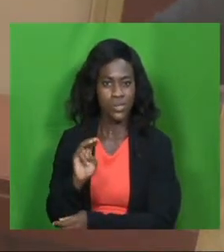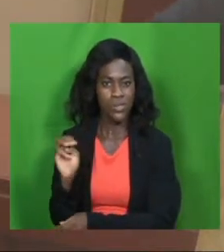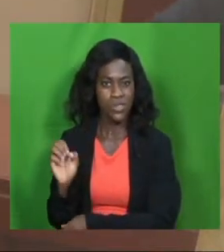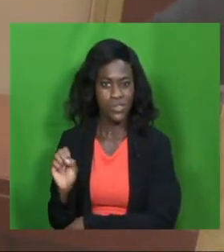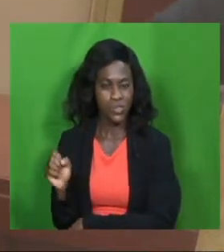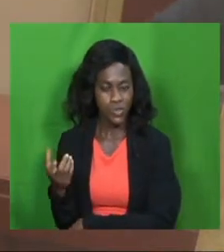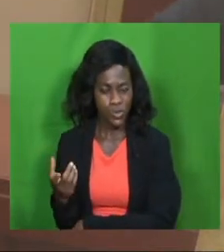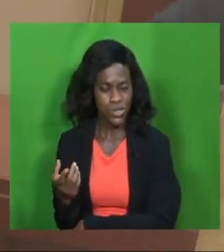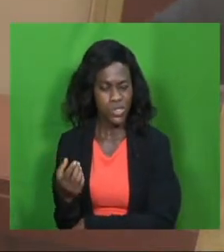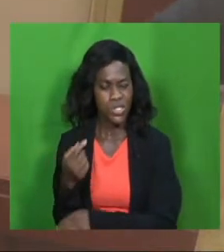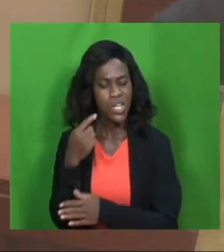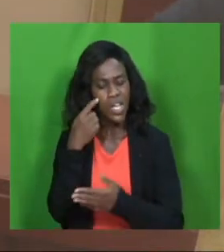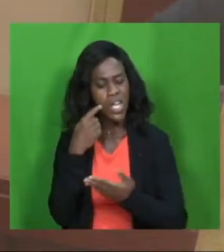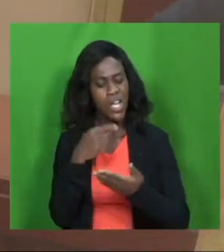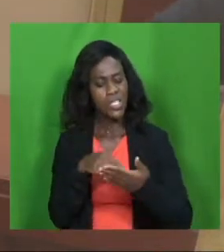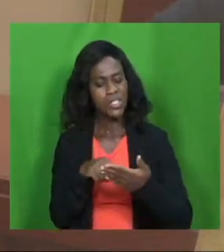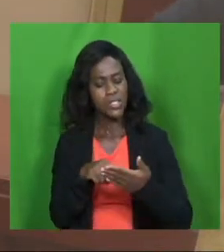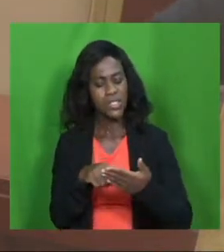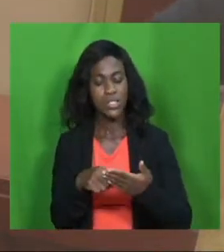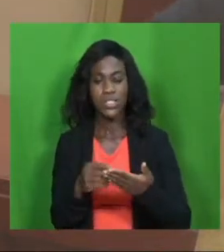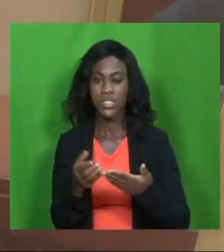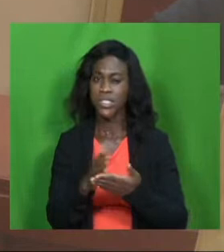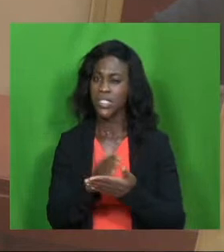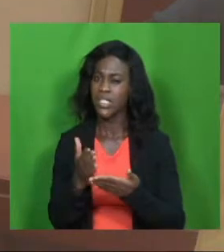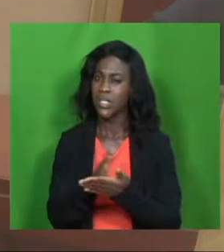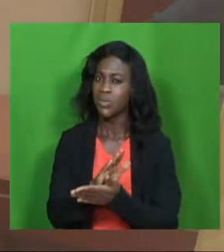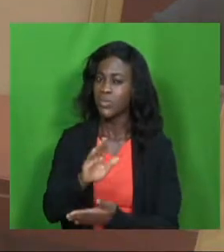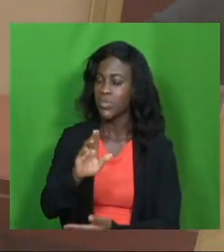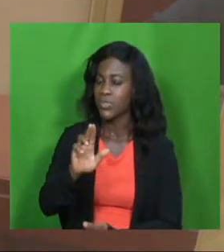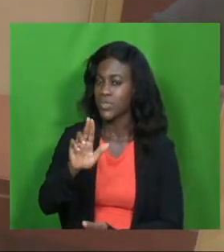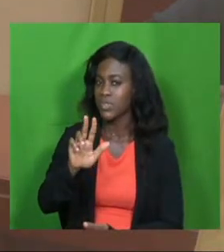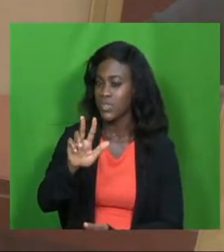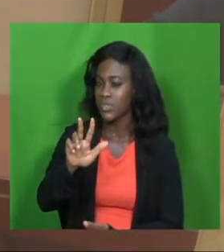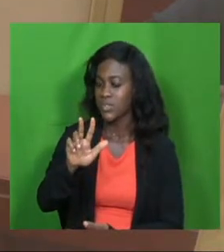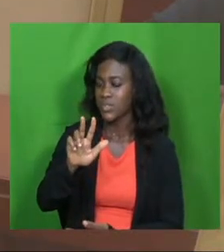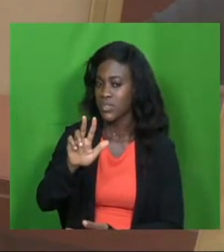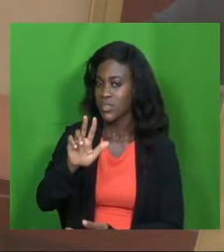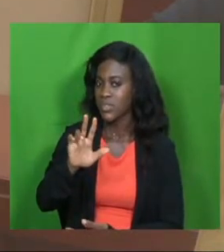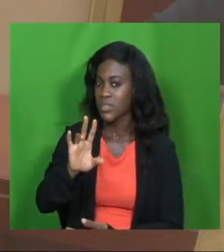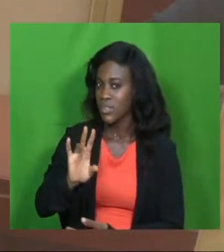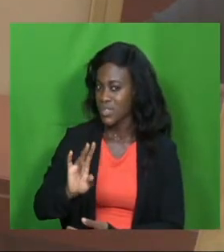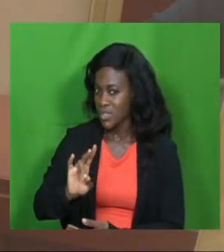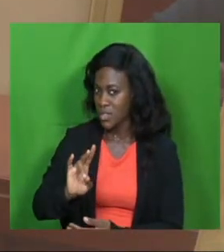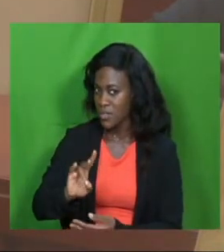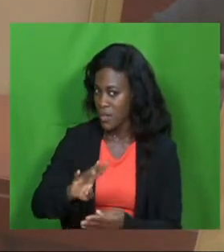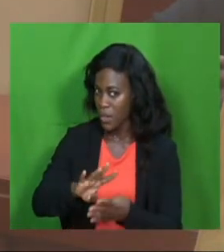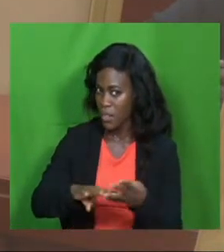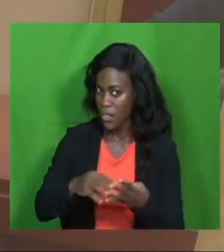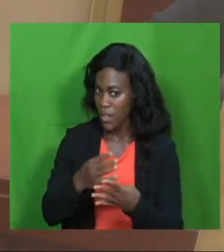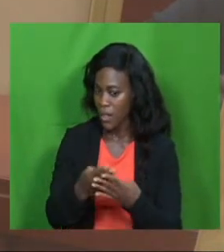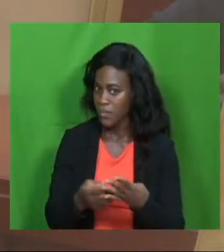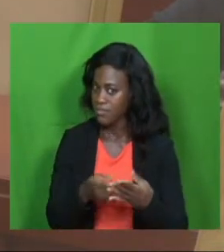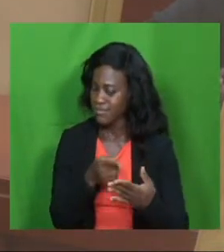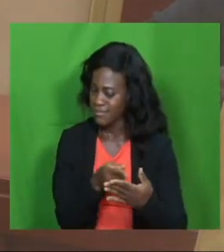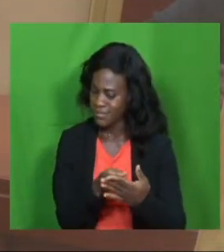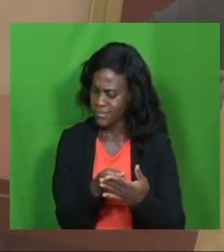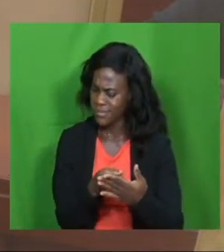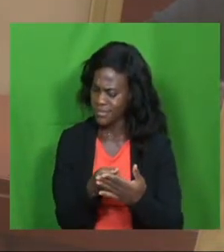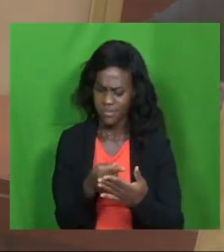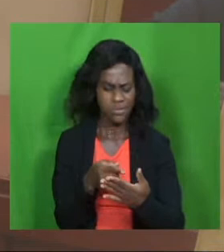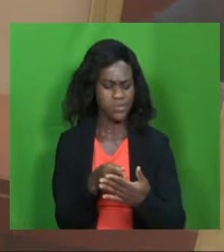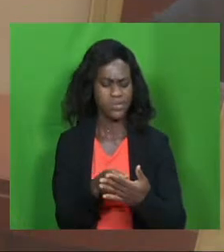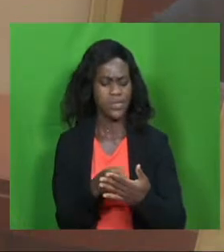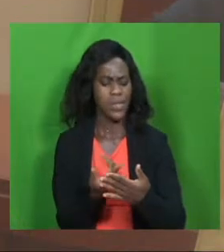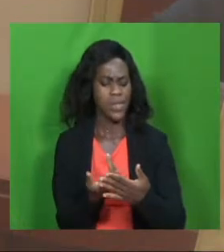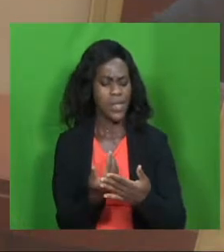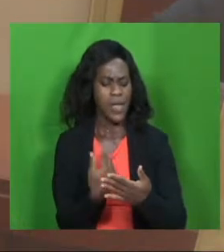at table 30 on page 37, the table on page 37? You will notice that you